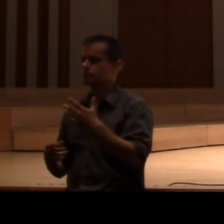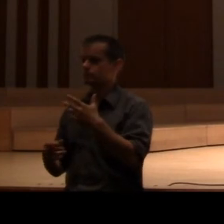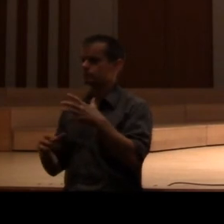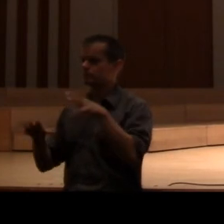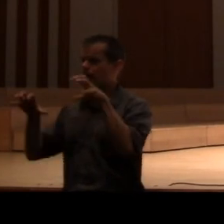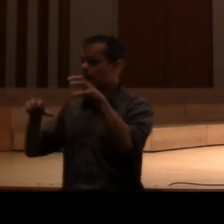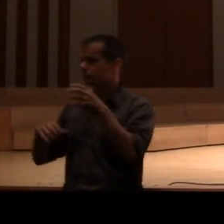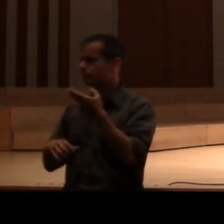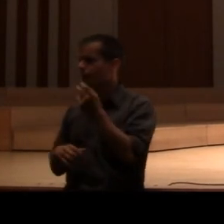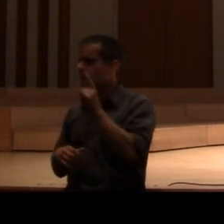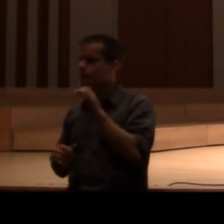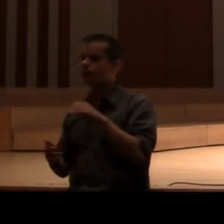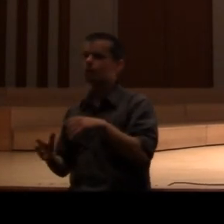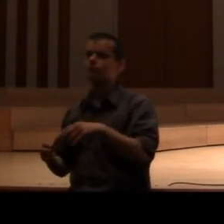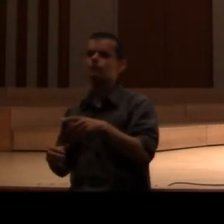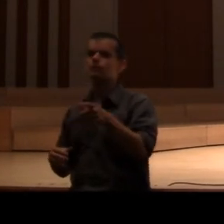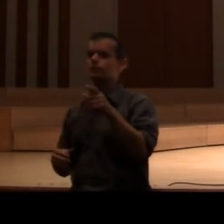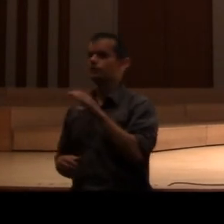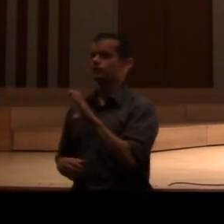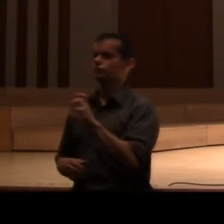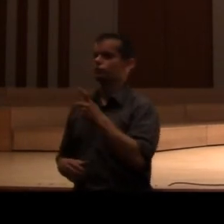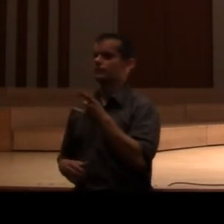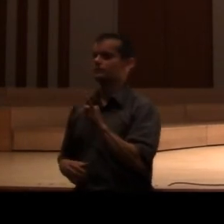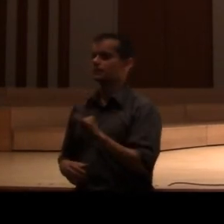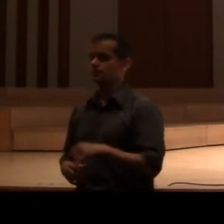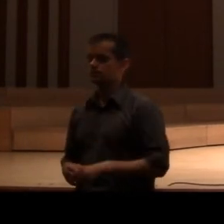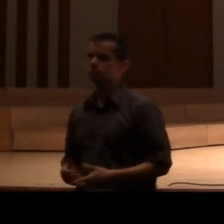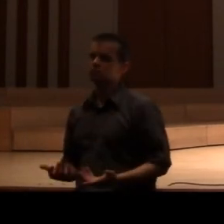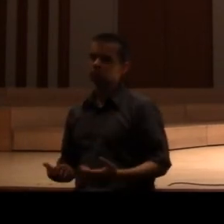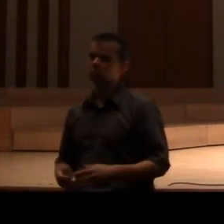Hostile? Creepy. Creepy.